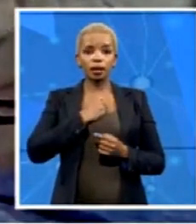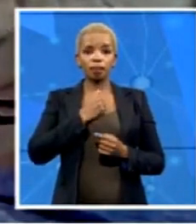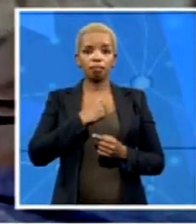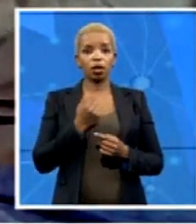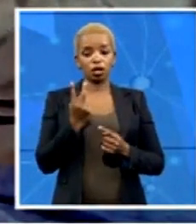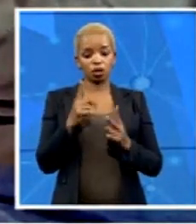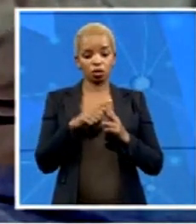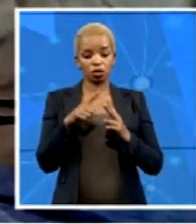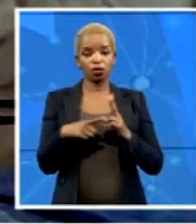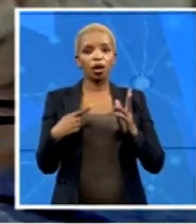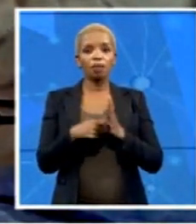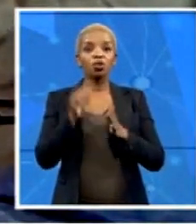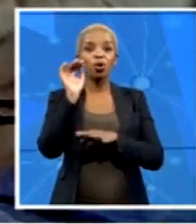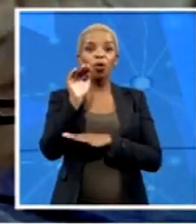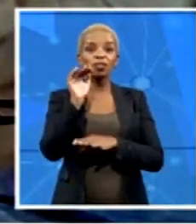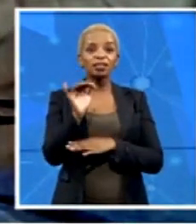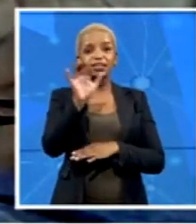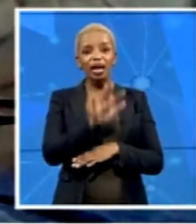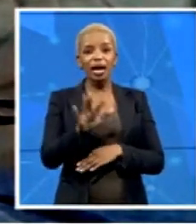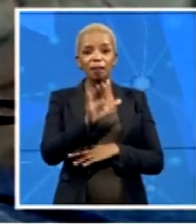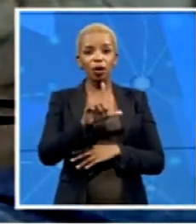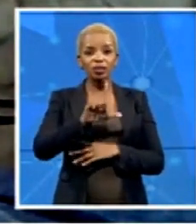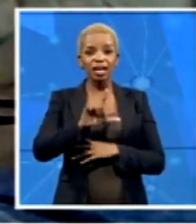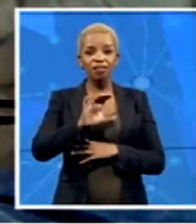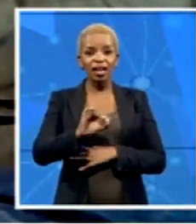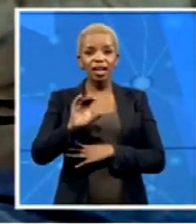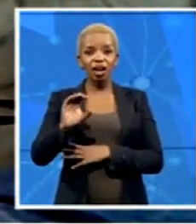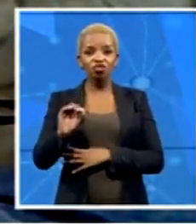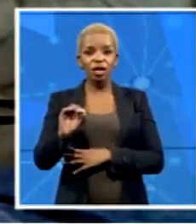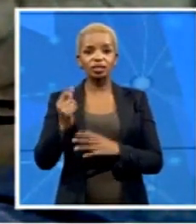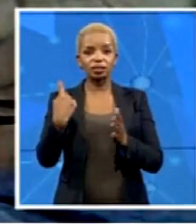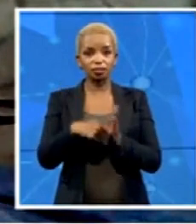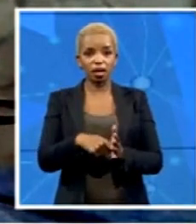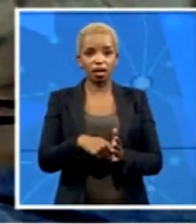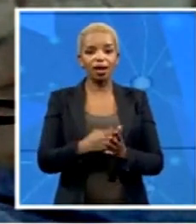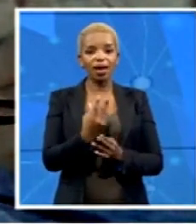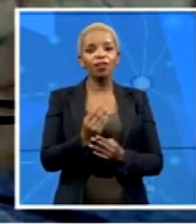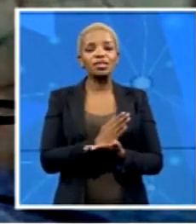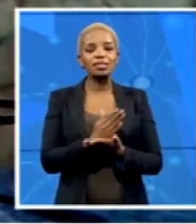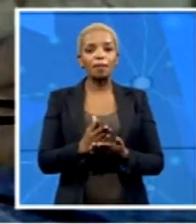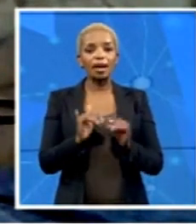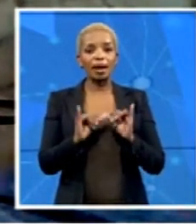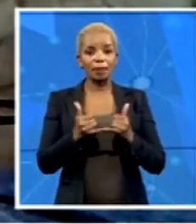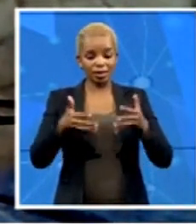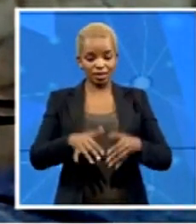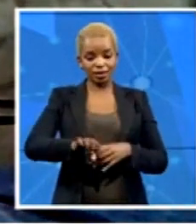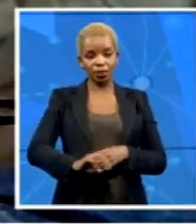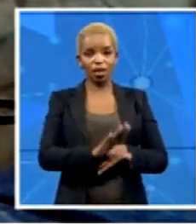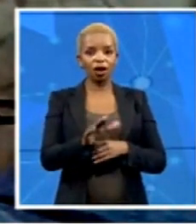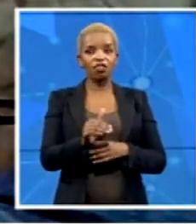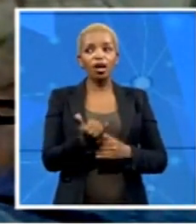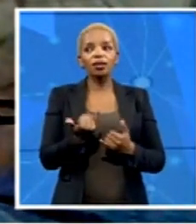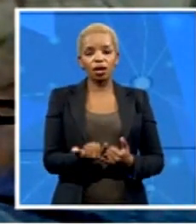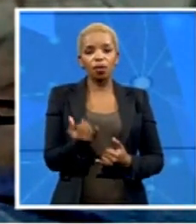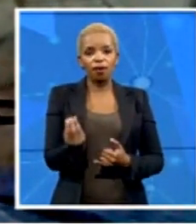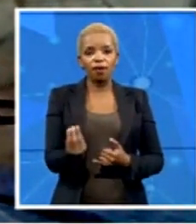700 rand. But there are some companies in South Africa that have brought them in now. Yeah. Because of the whole filter behind it,